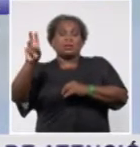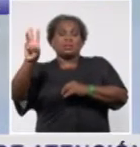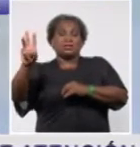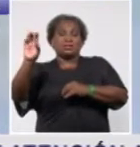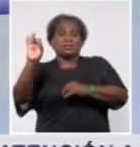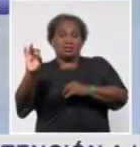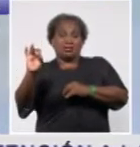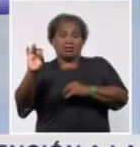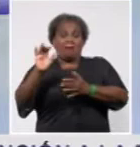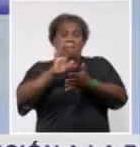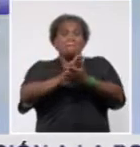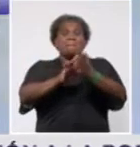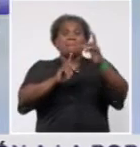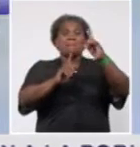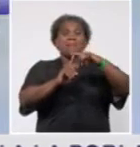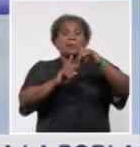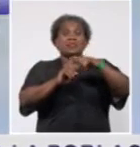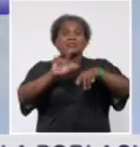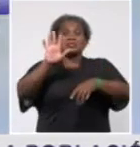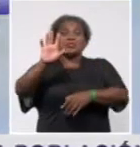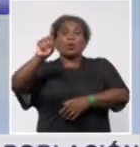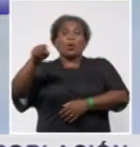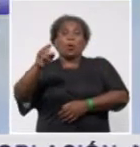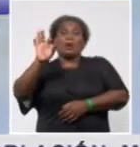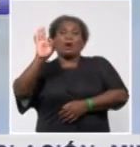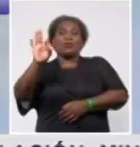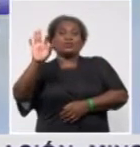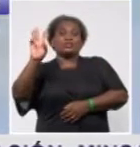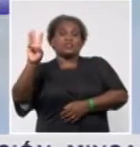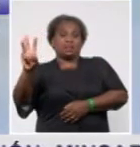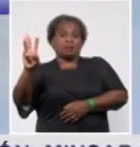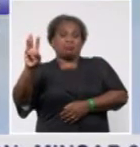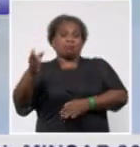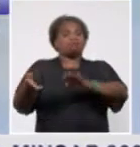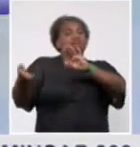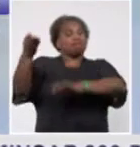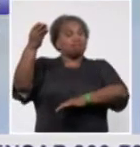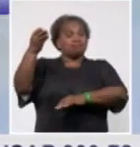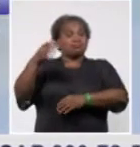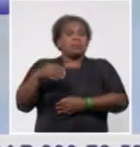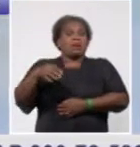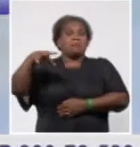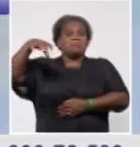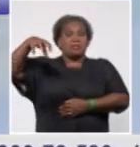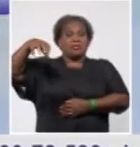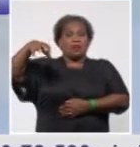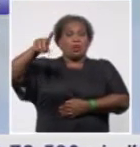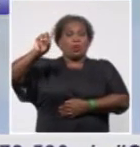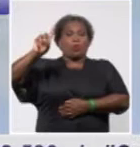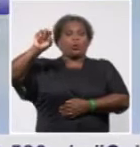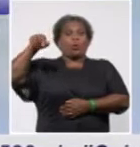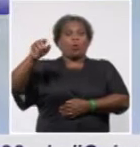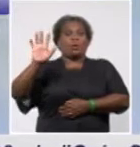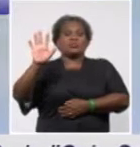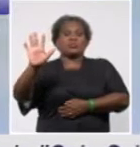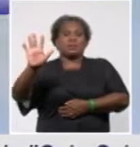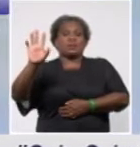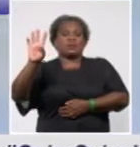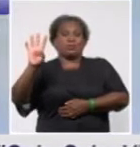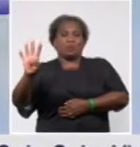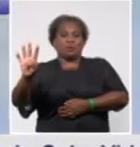Rio with 1.54, Ciego de Ávila with 6.86, Las Tunas